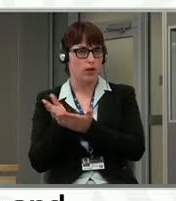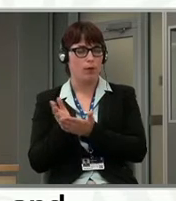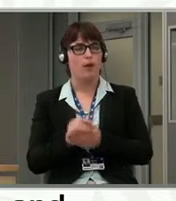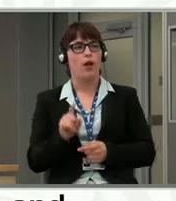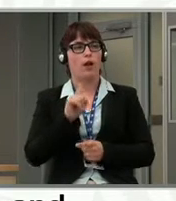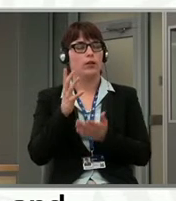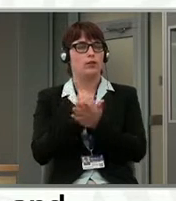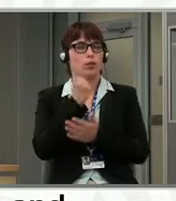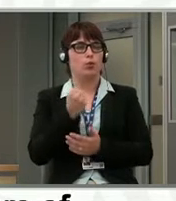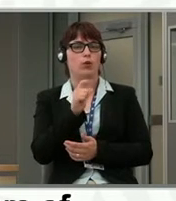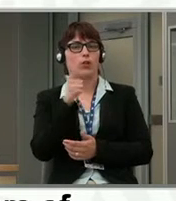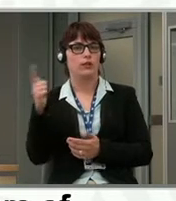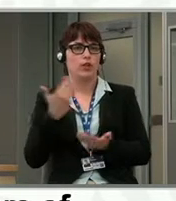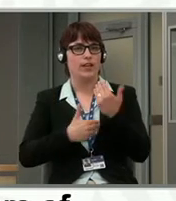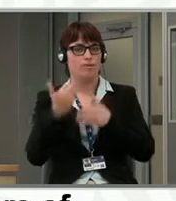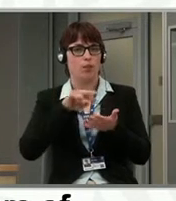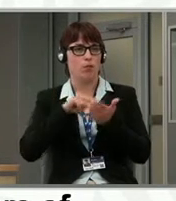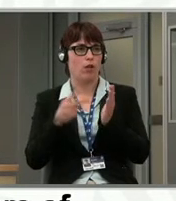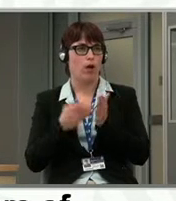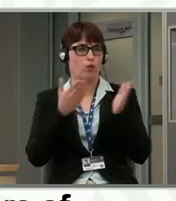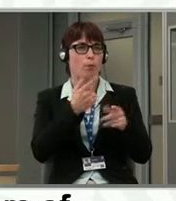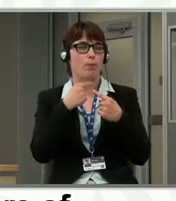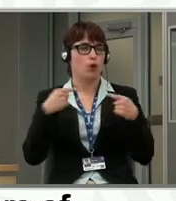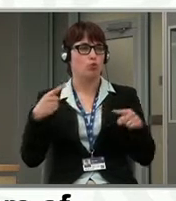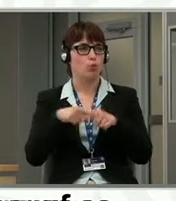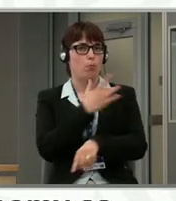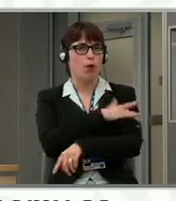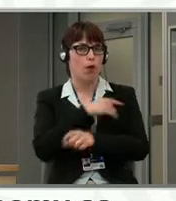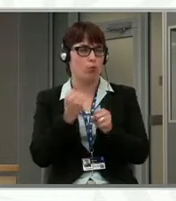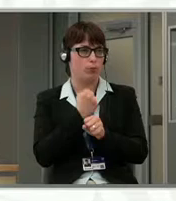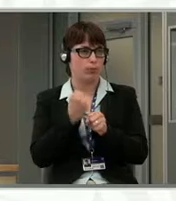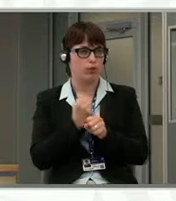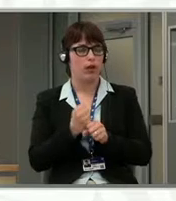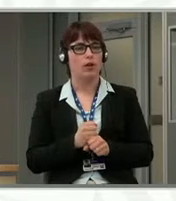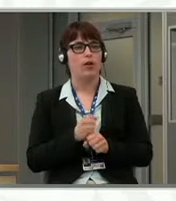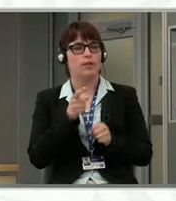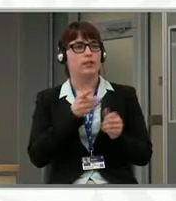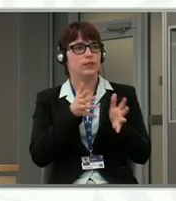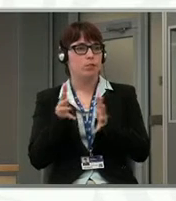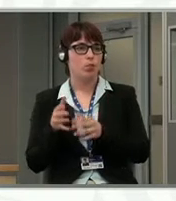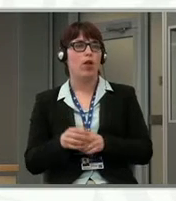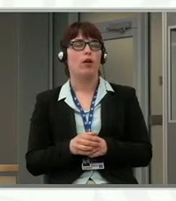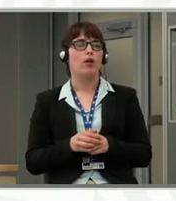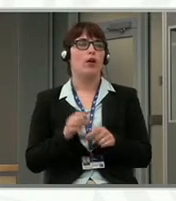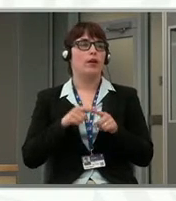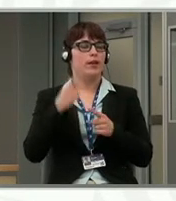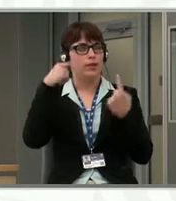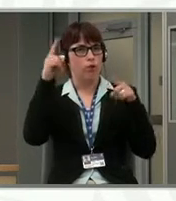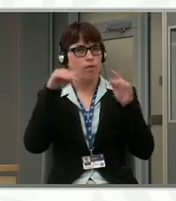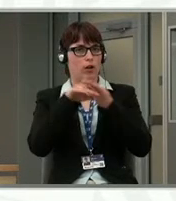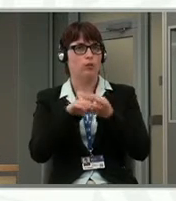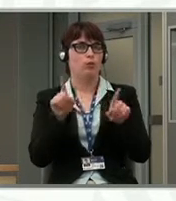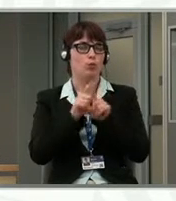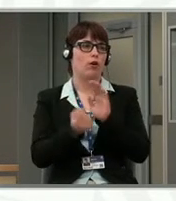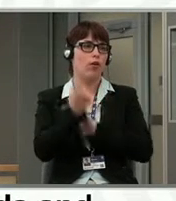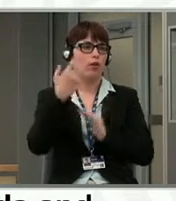such. Support to the sector that invests in goods and services intended for persons with disabilities